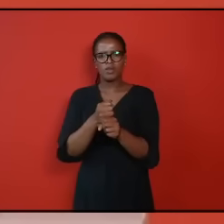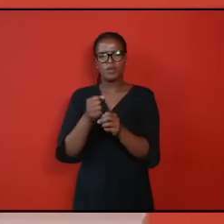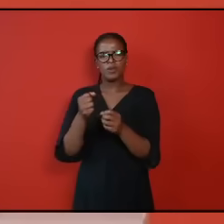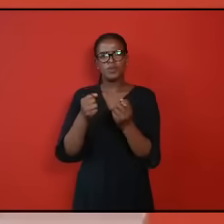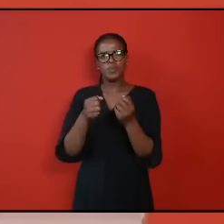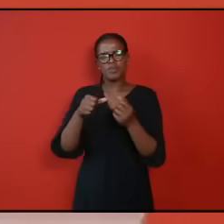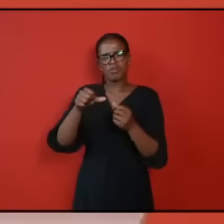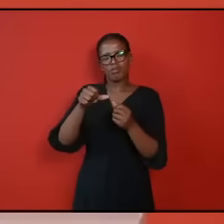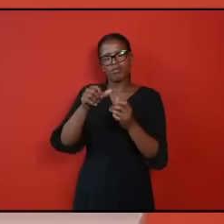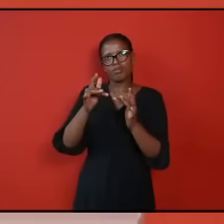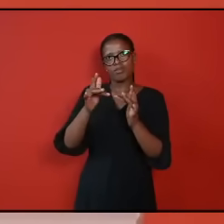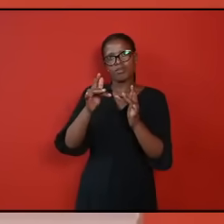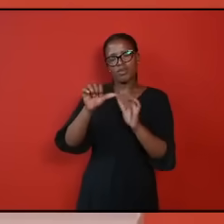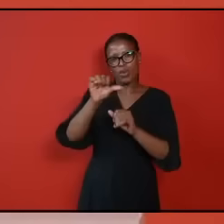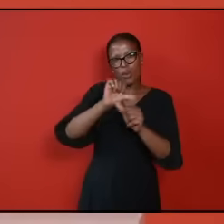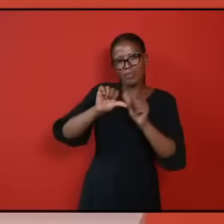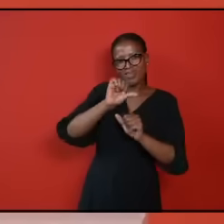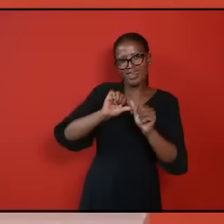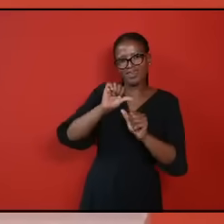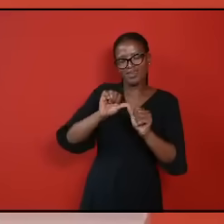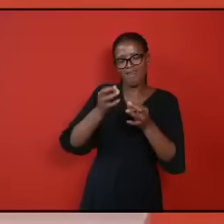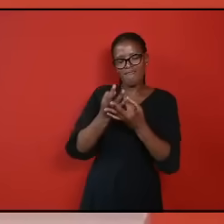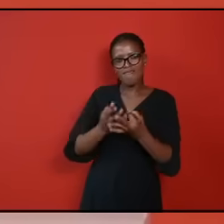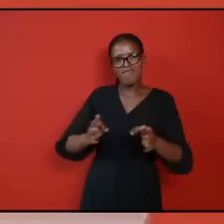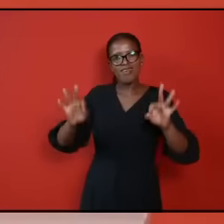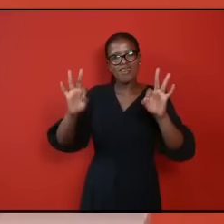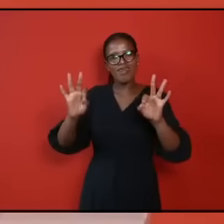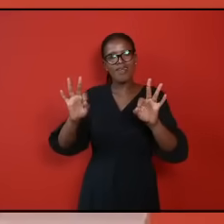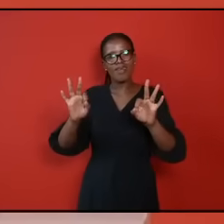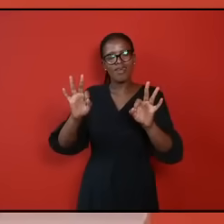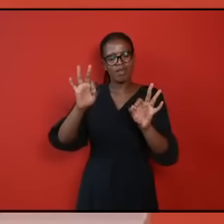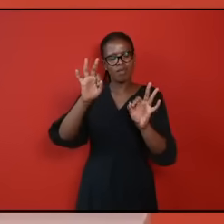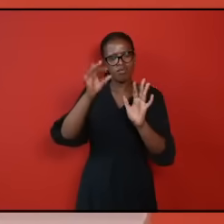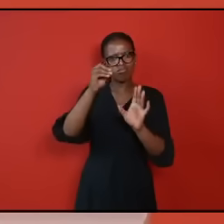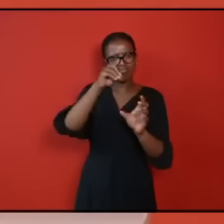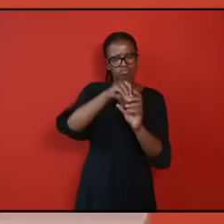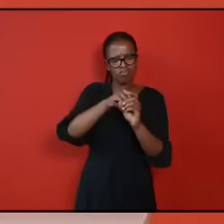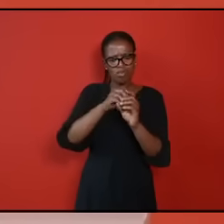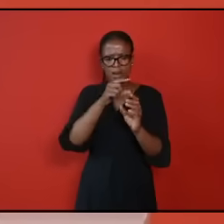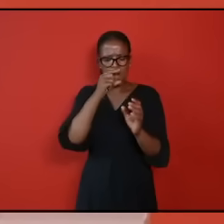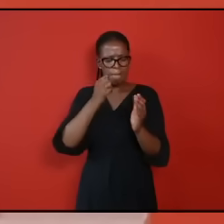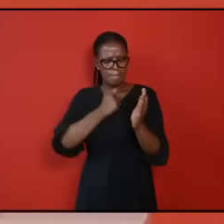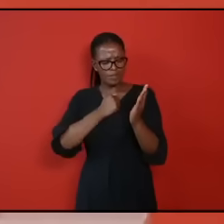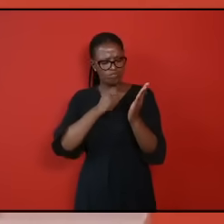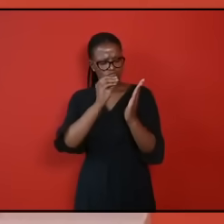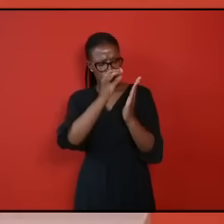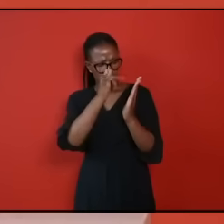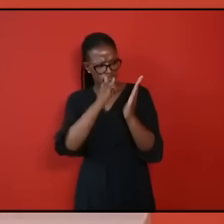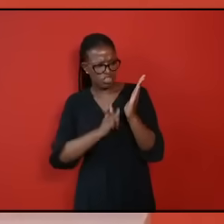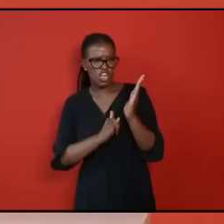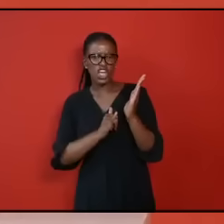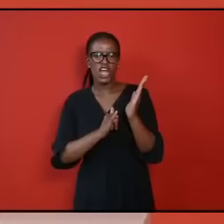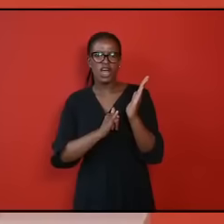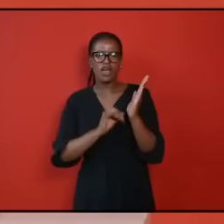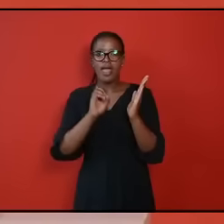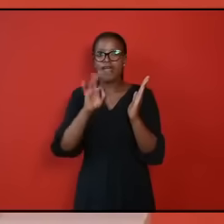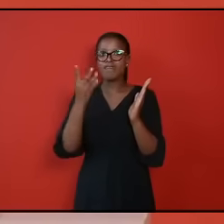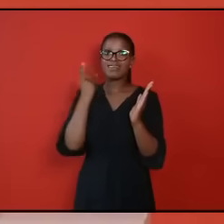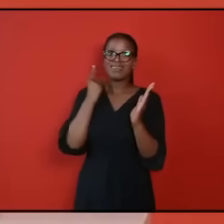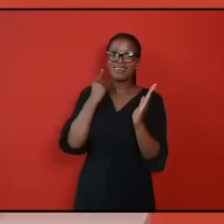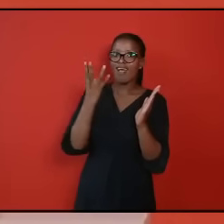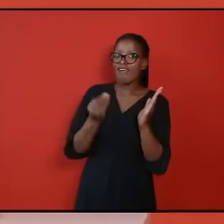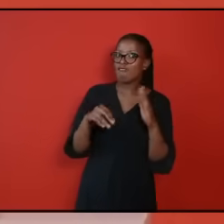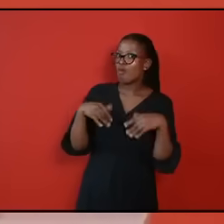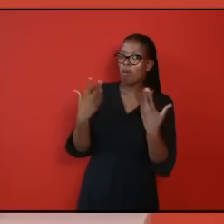website free for people who want to check if their names are there? Meaning, if I have data or I don't have